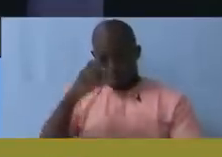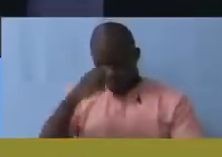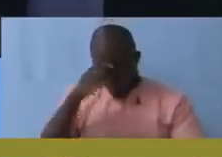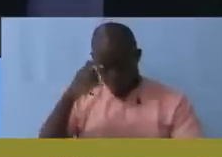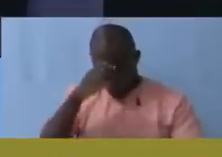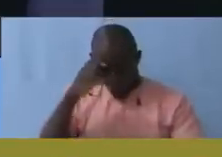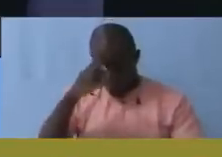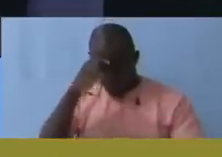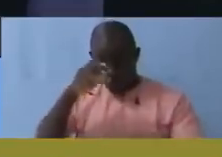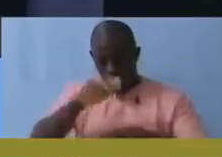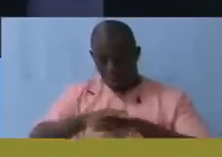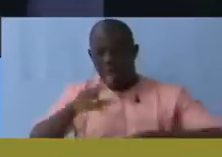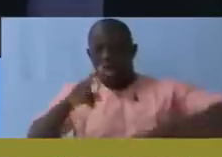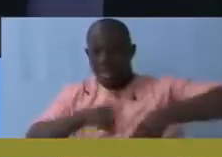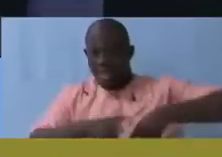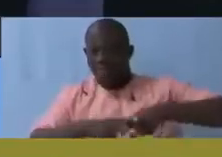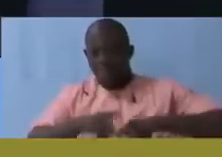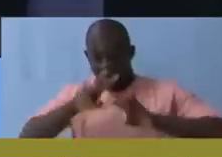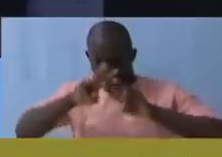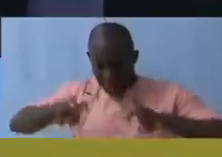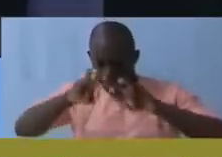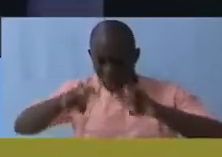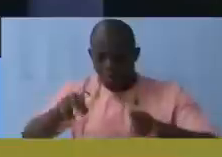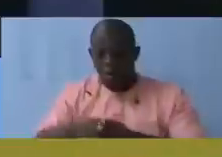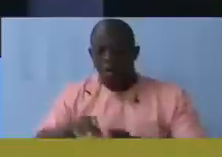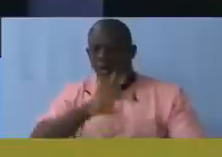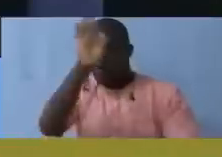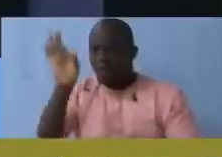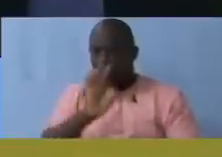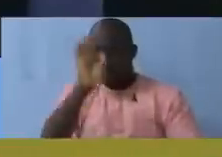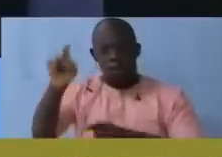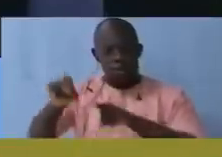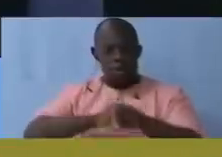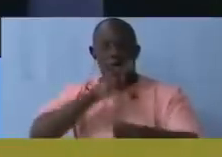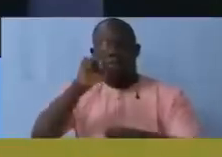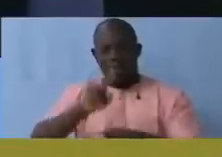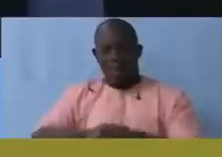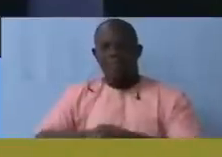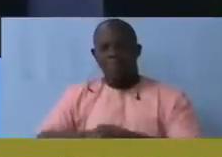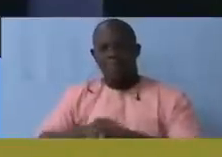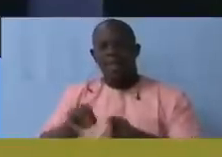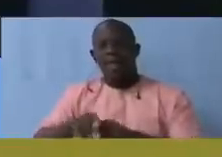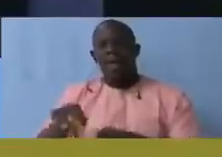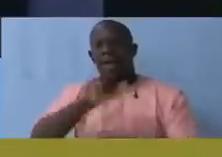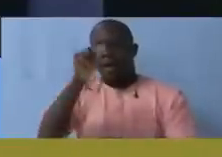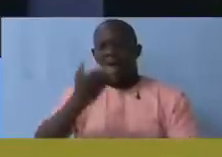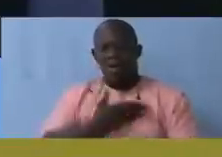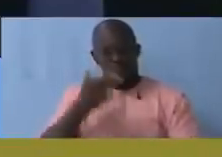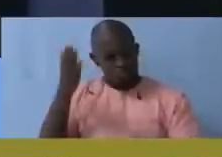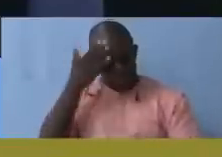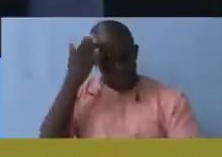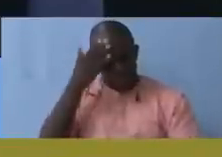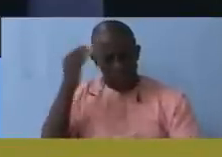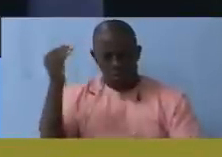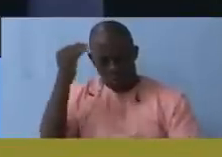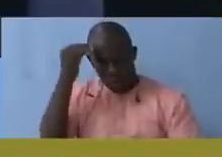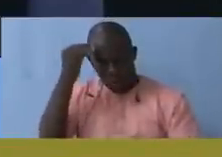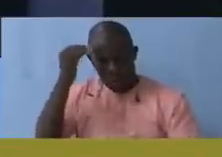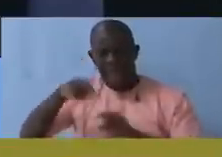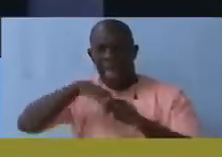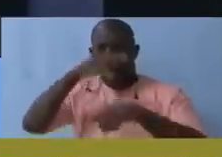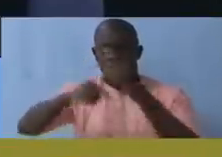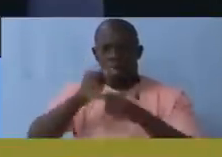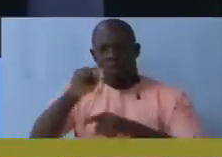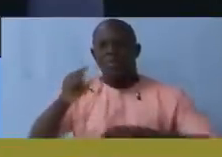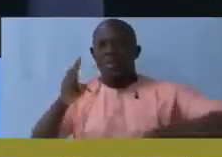research for quite a while. And I had a clue. I wouldn't say I have a total knowledge of it, but I